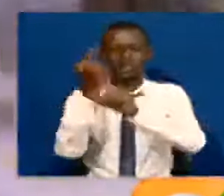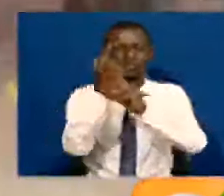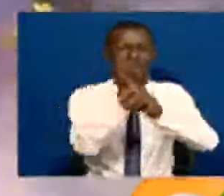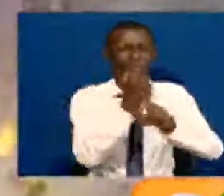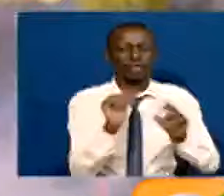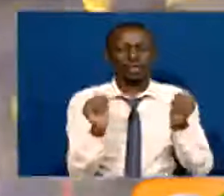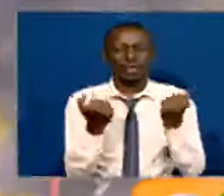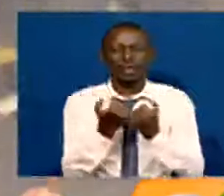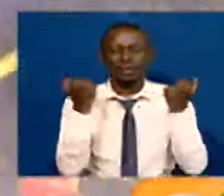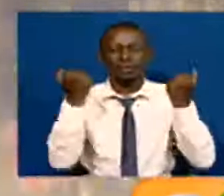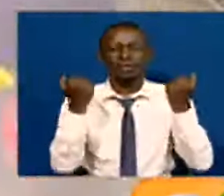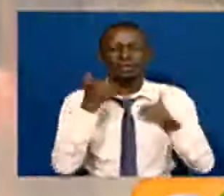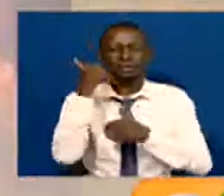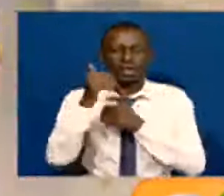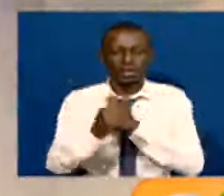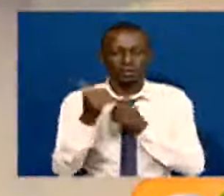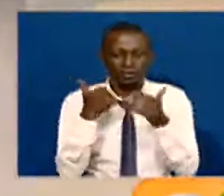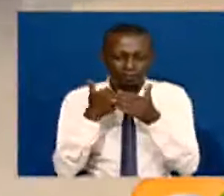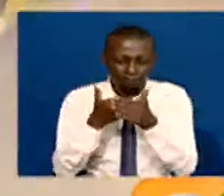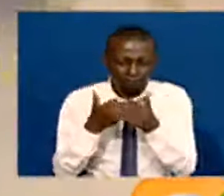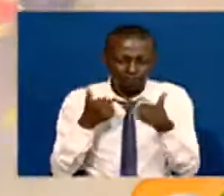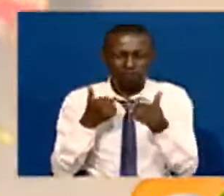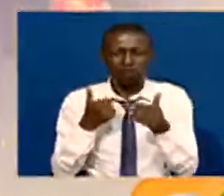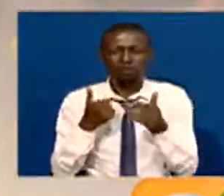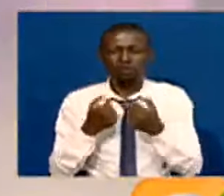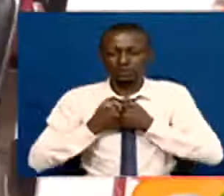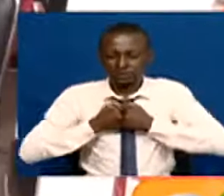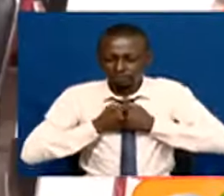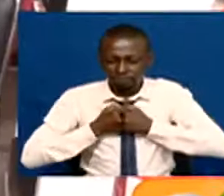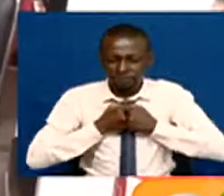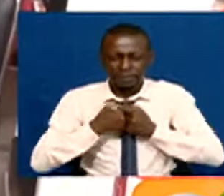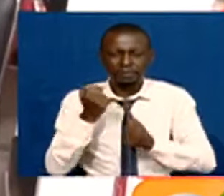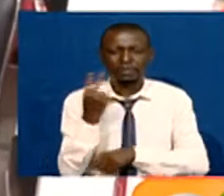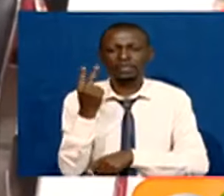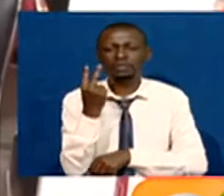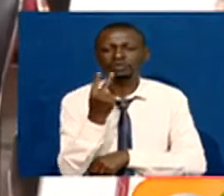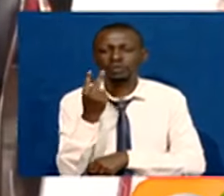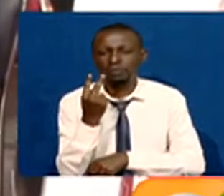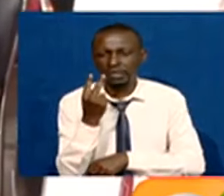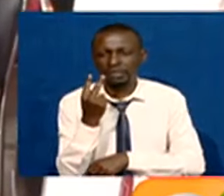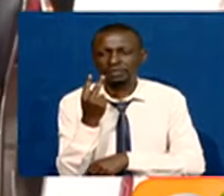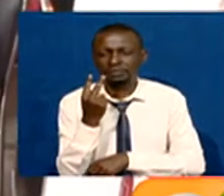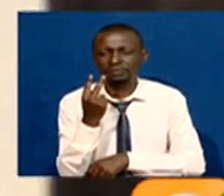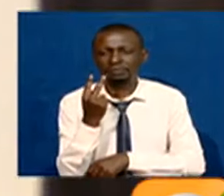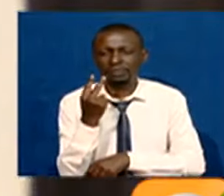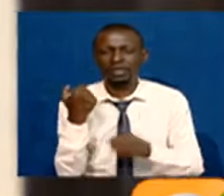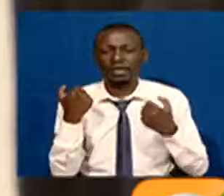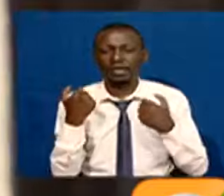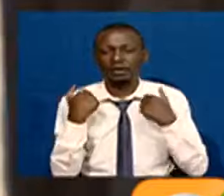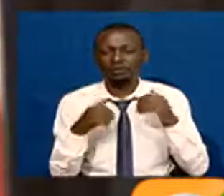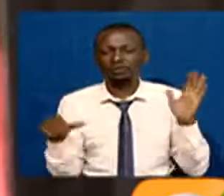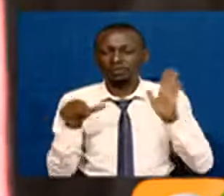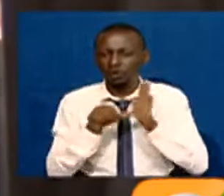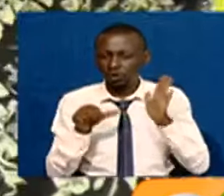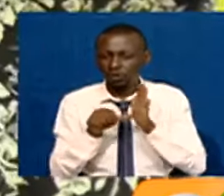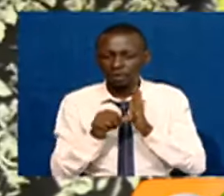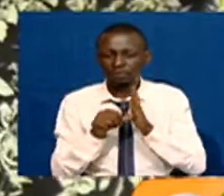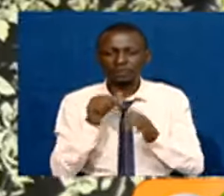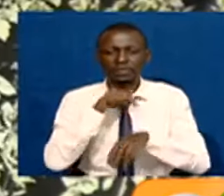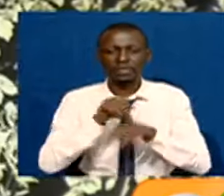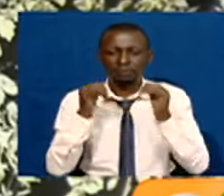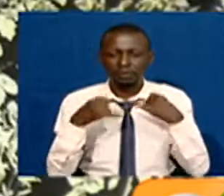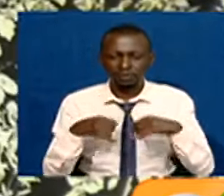the tail end of what started out as a tumultuous exercise in February when the agency ran into headwinds as it implemented the